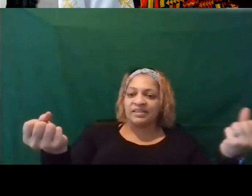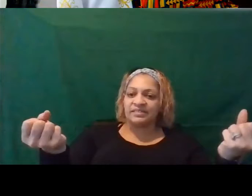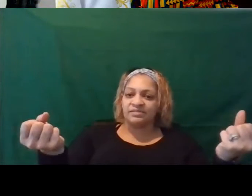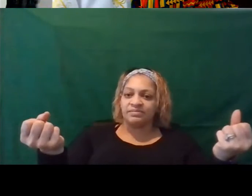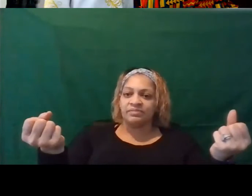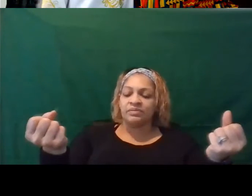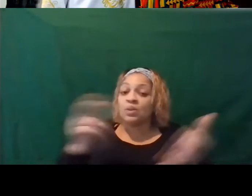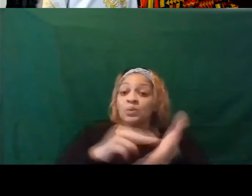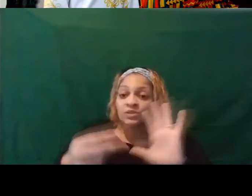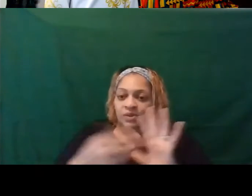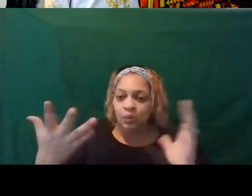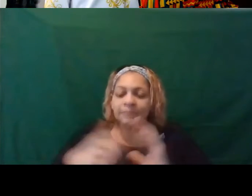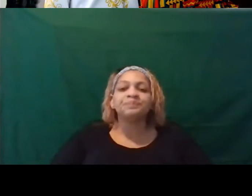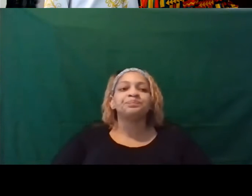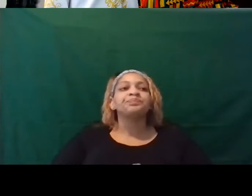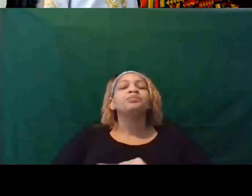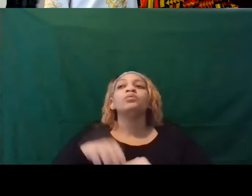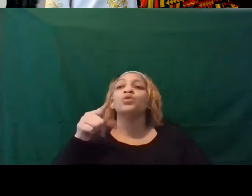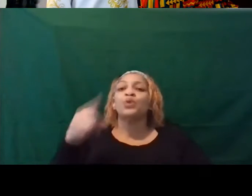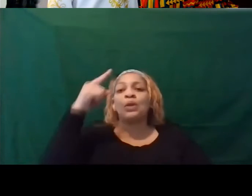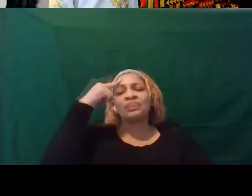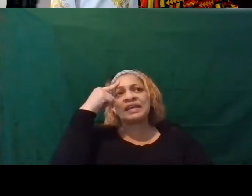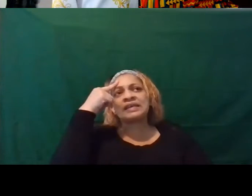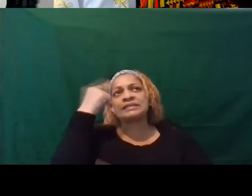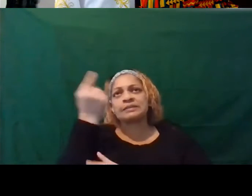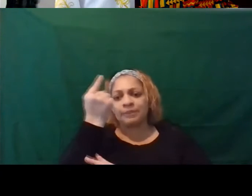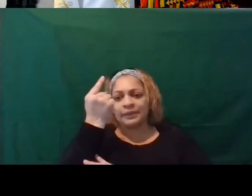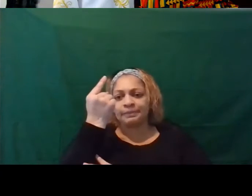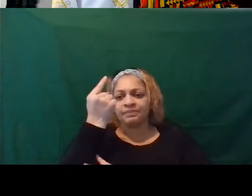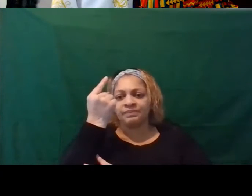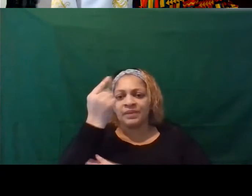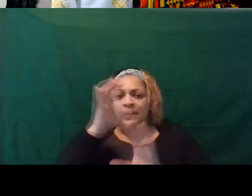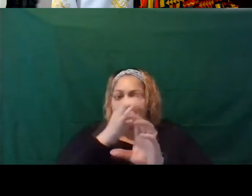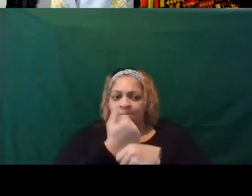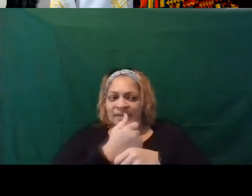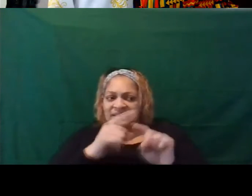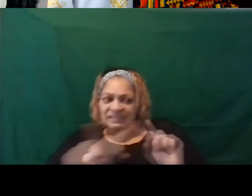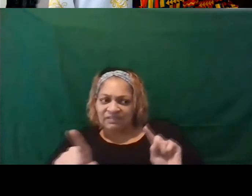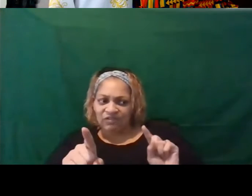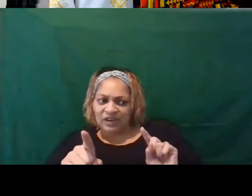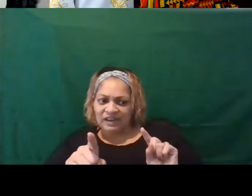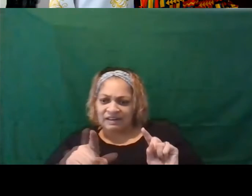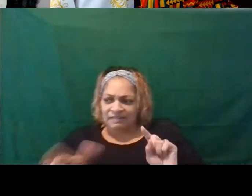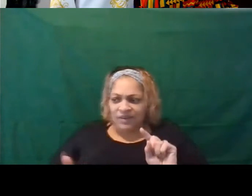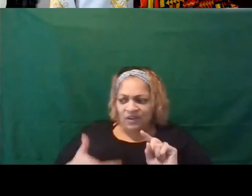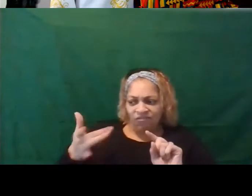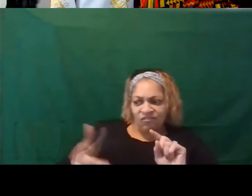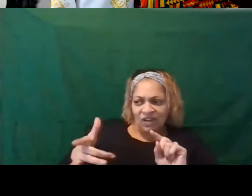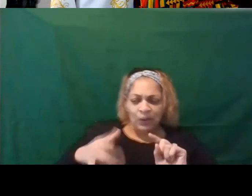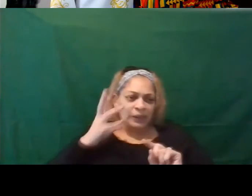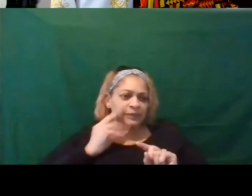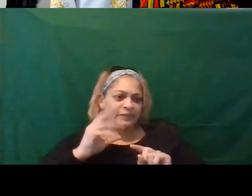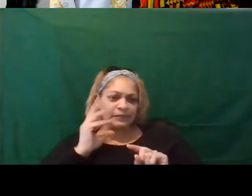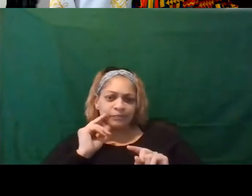words, just because you think a thing doesn't make it different than when you feel or experience a